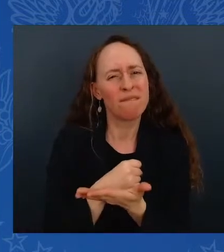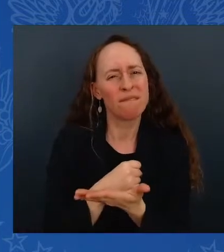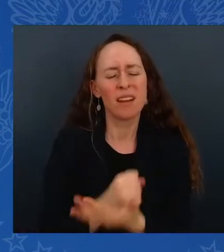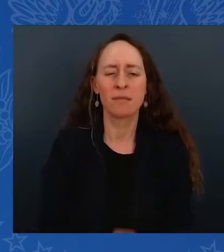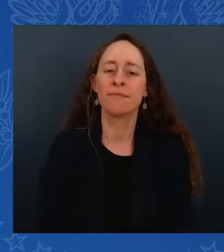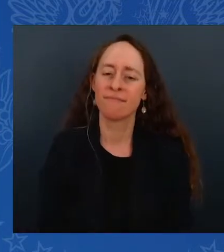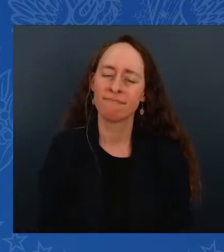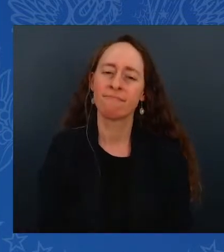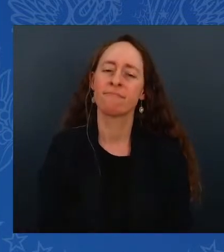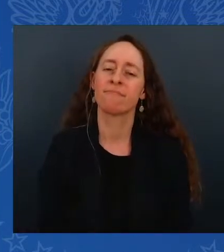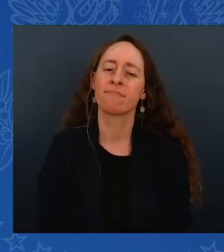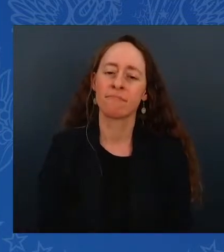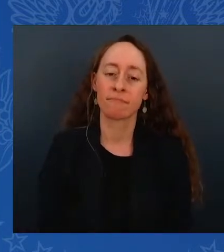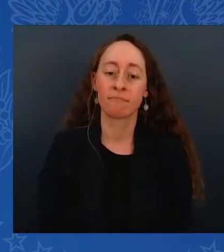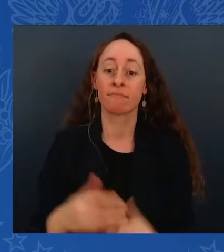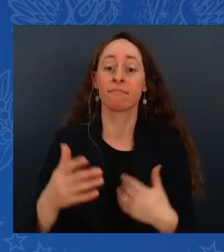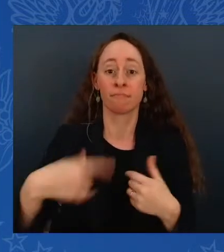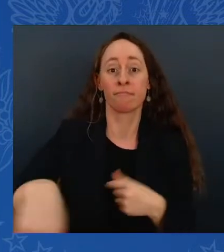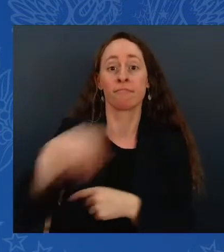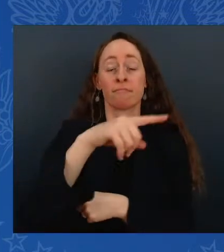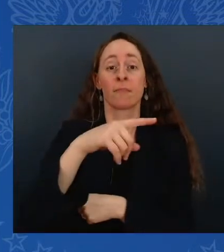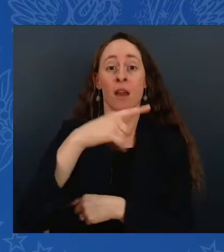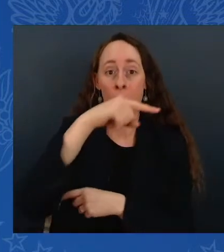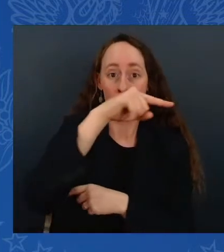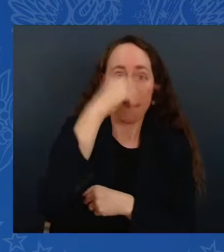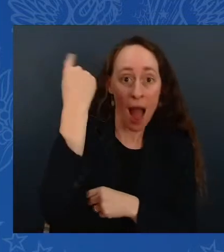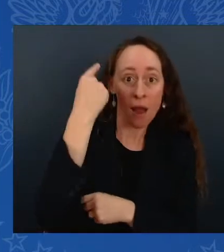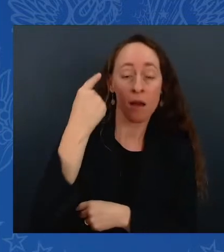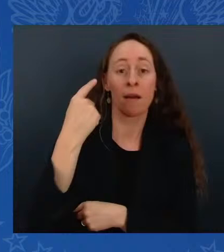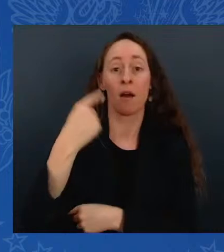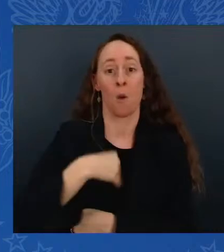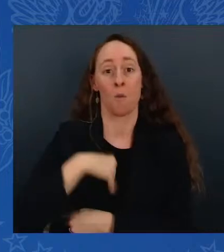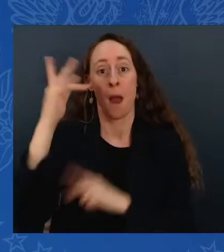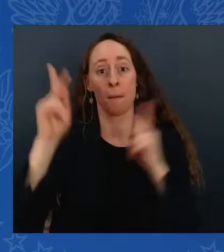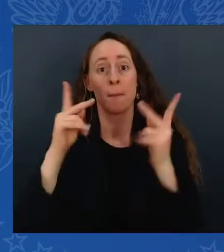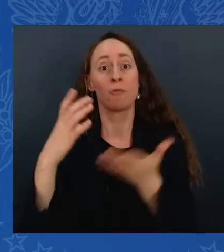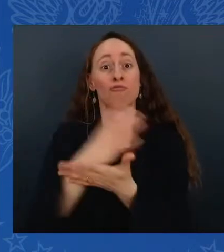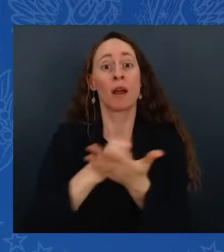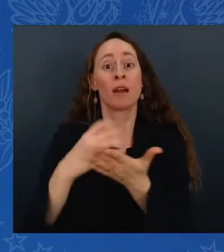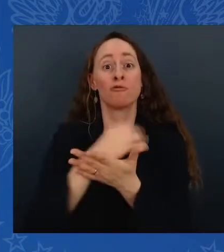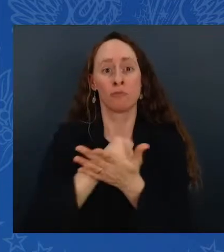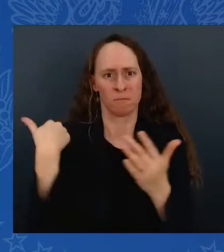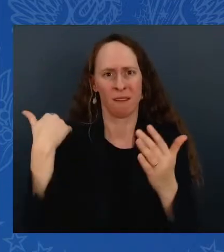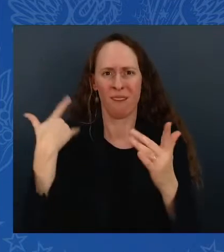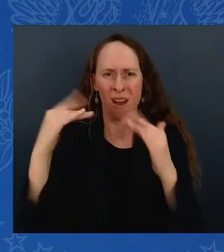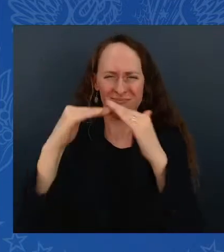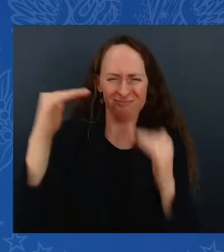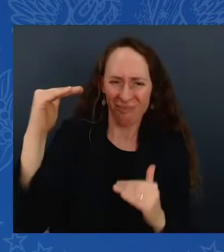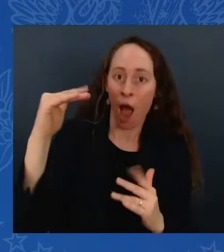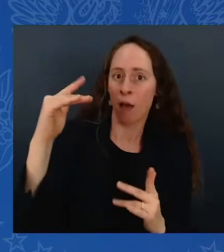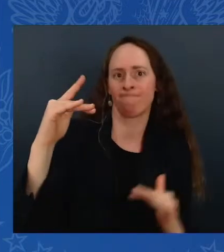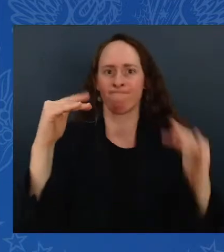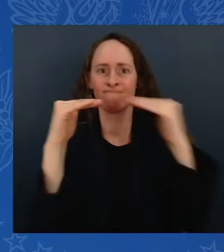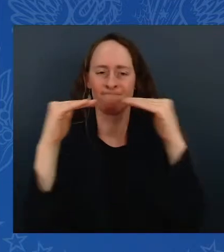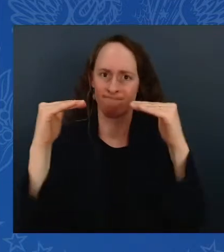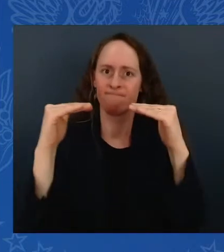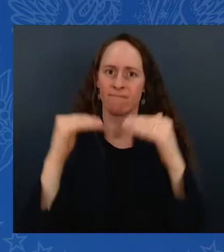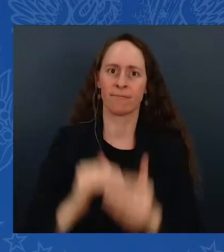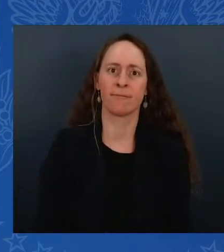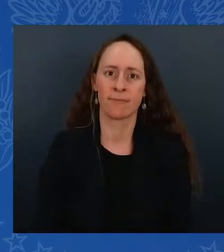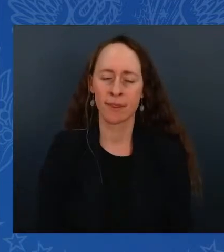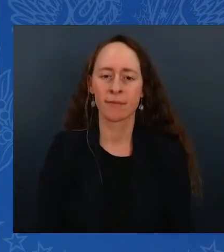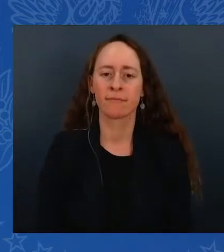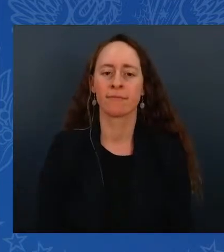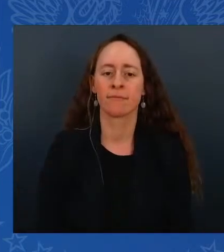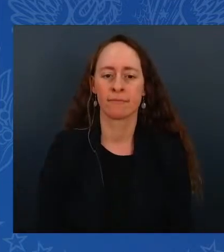is the smallest in 20 years. Remember how many economists thought we need a recession to bring down inflation? There